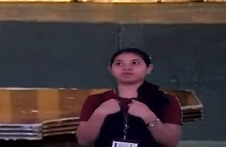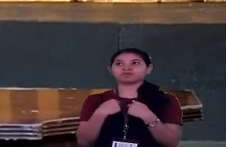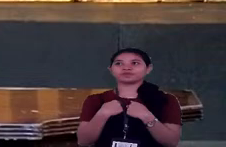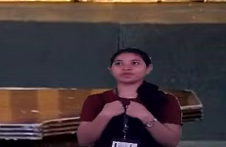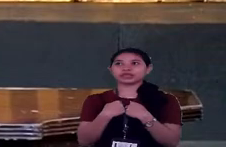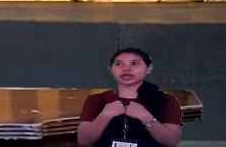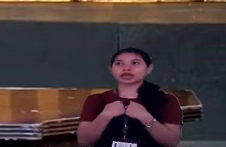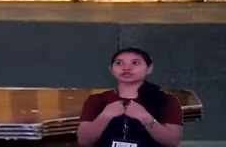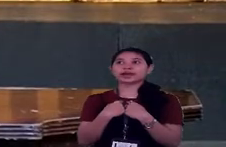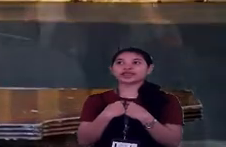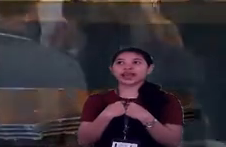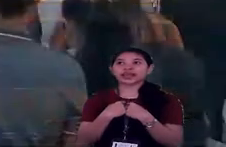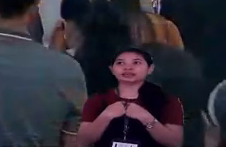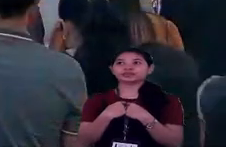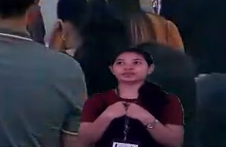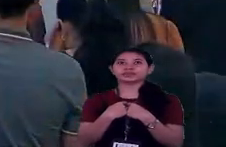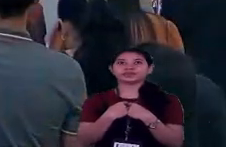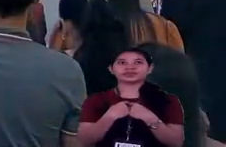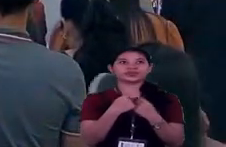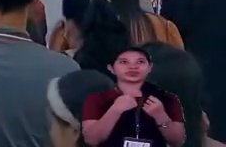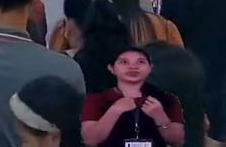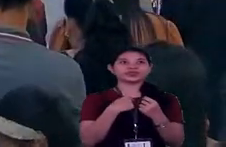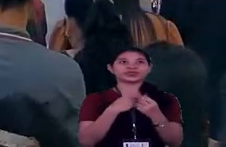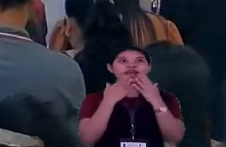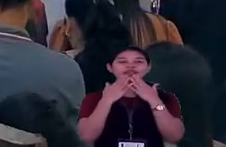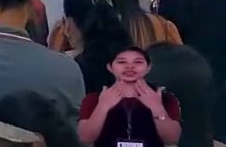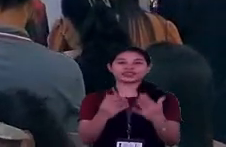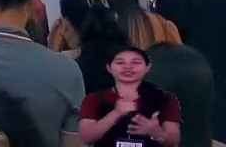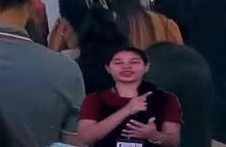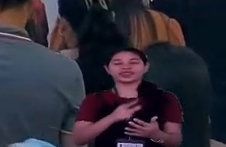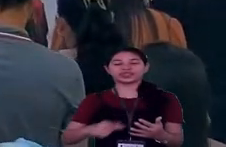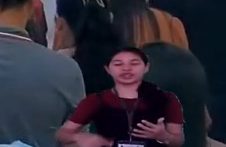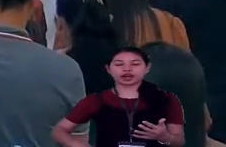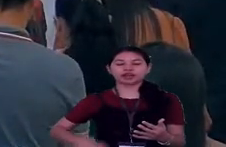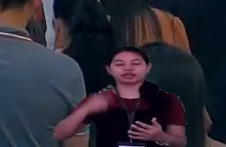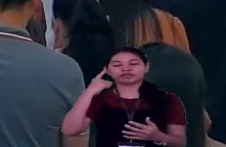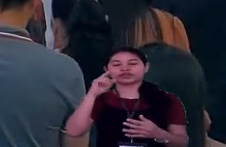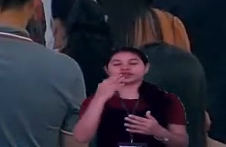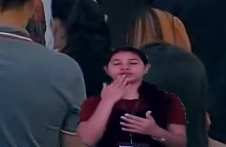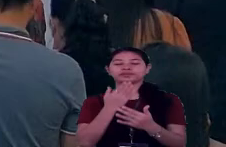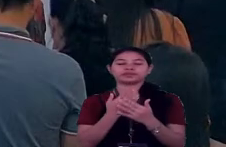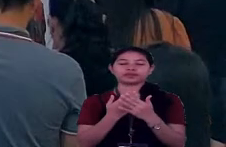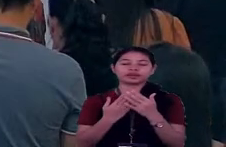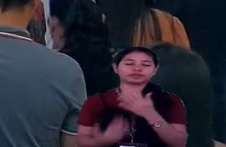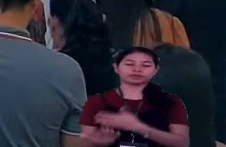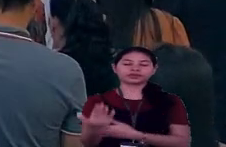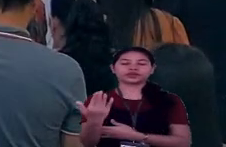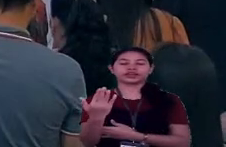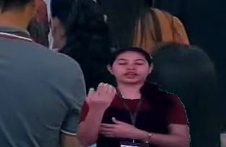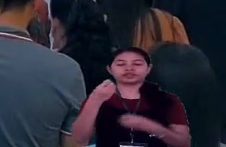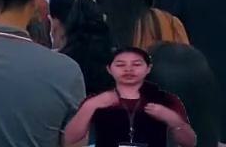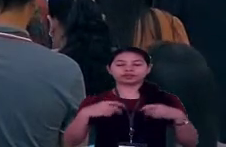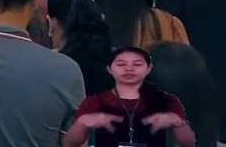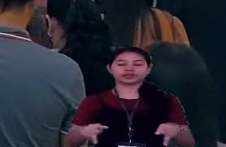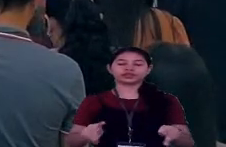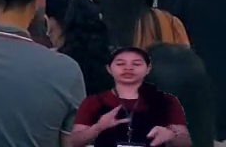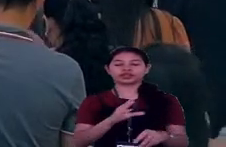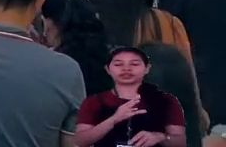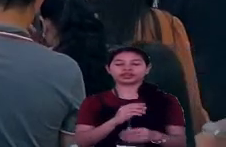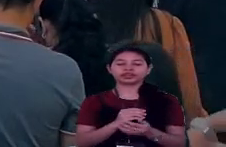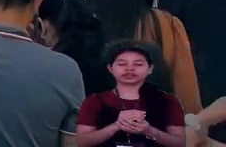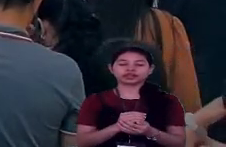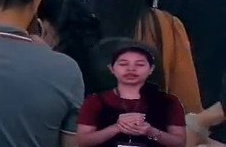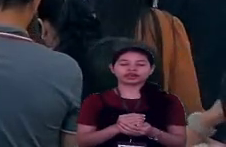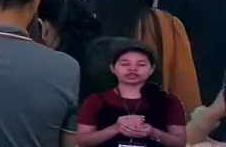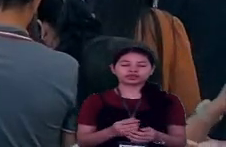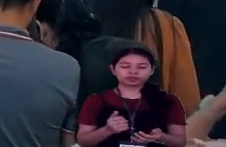Shall we pray? Our gracious Heavenly Father, we are so thankful this morning for the opportunity and privilege to